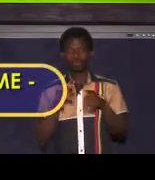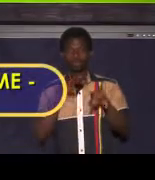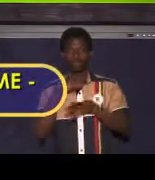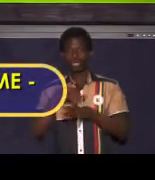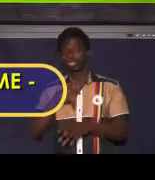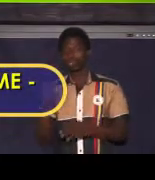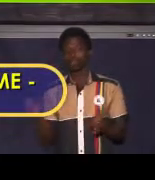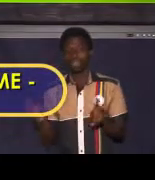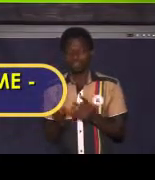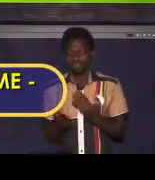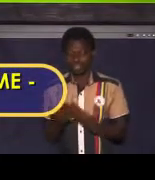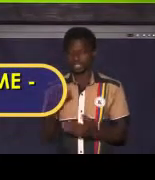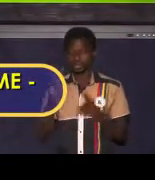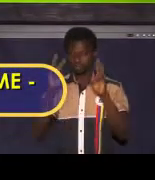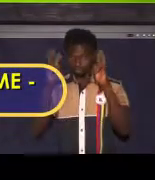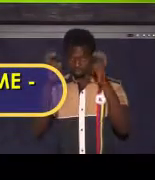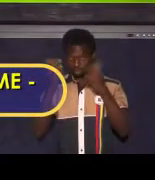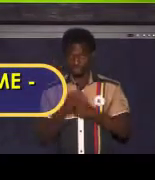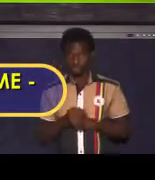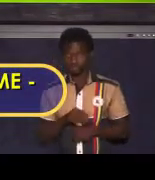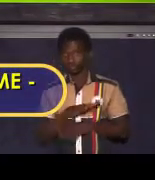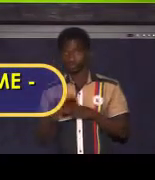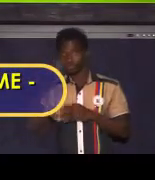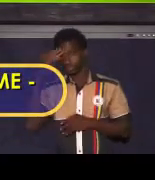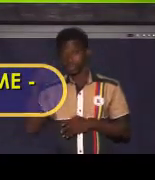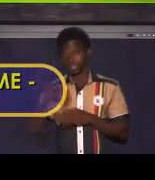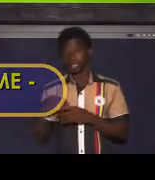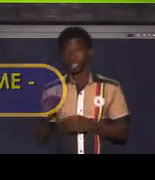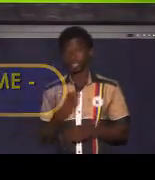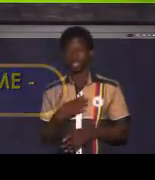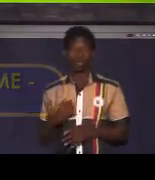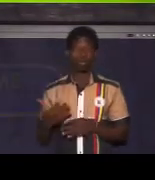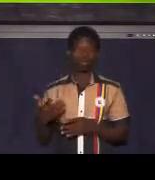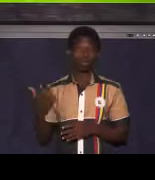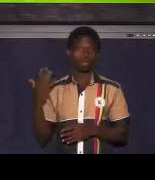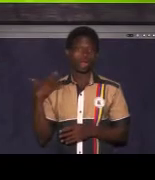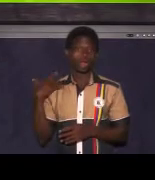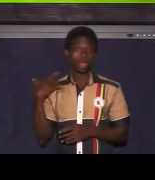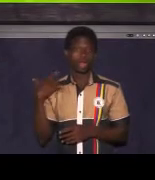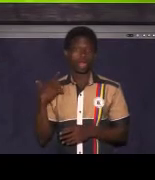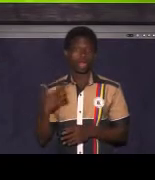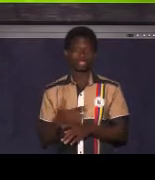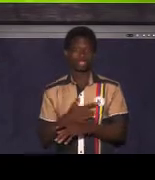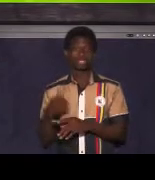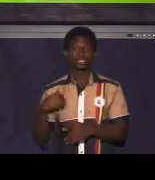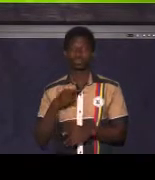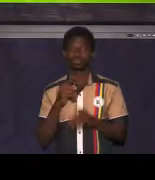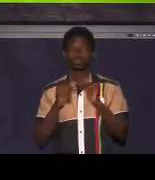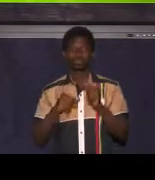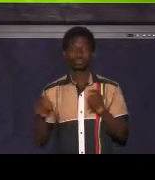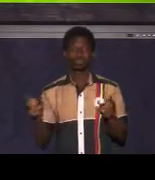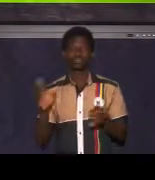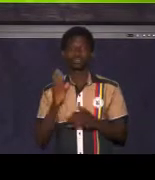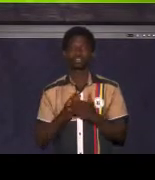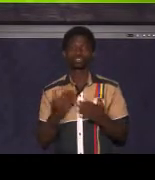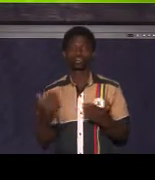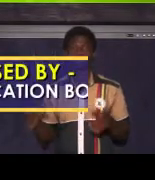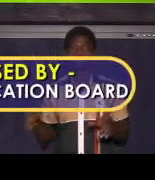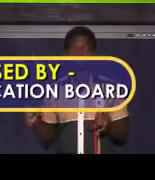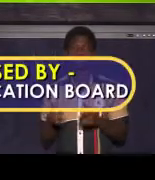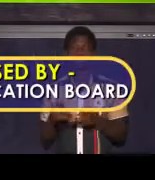want to look at another very simple topic. Don't forget, in our last lesson, we talked about something very important